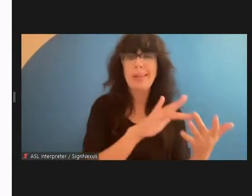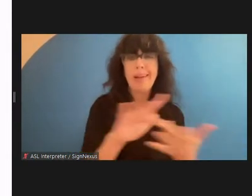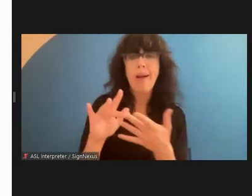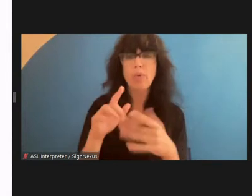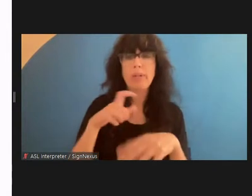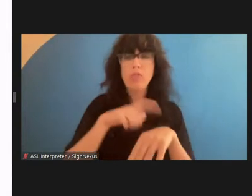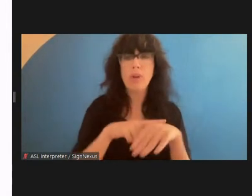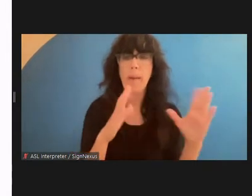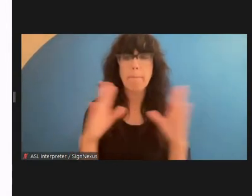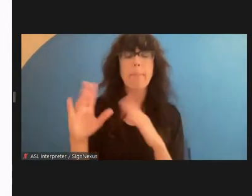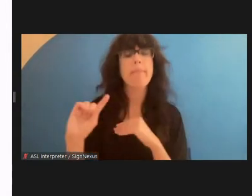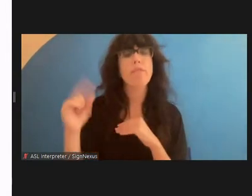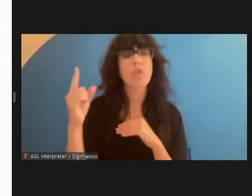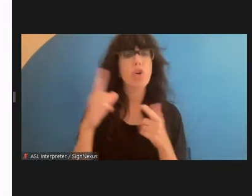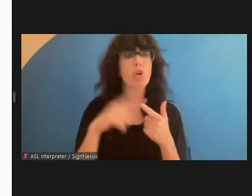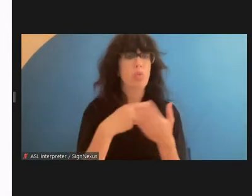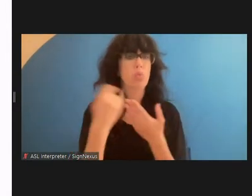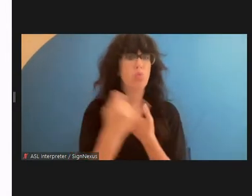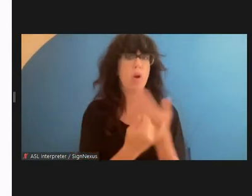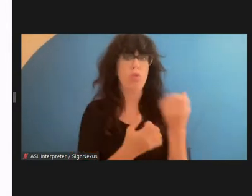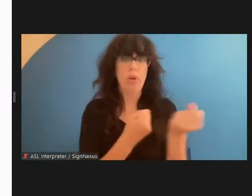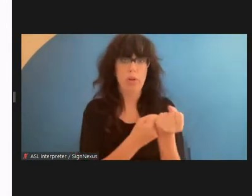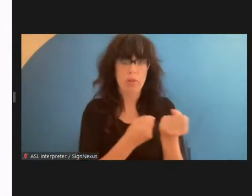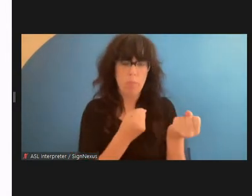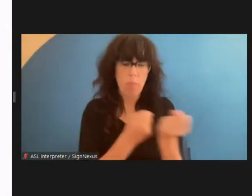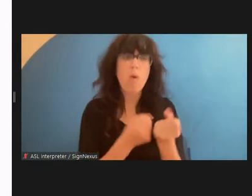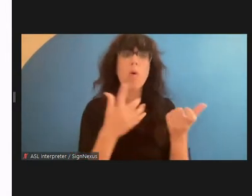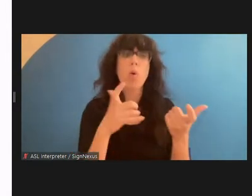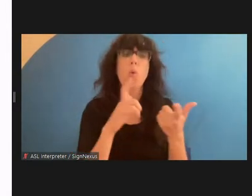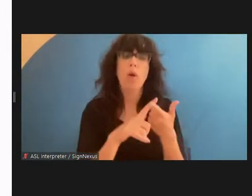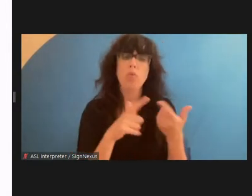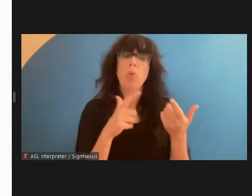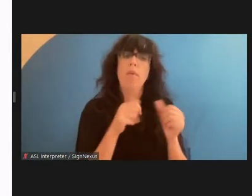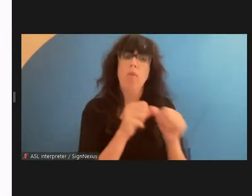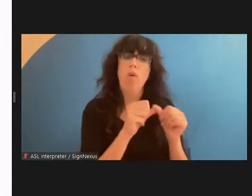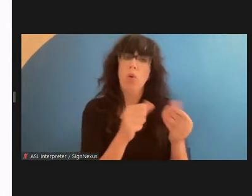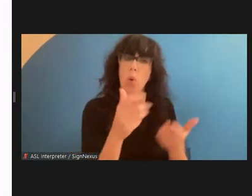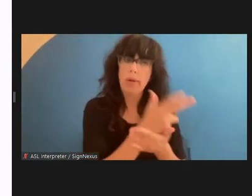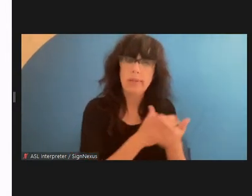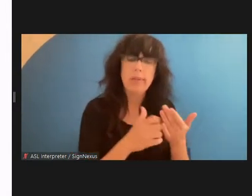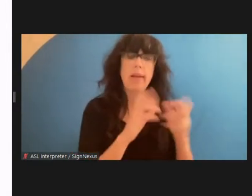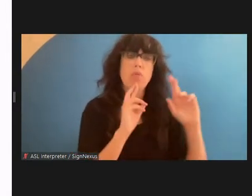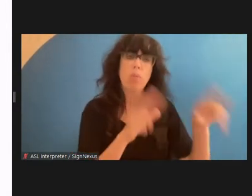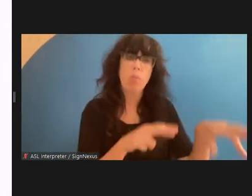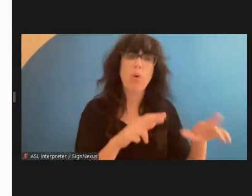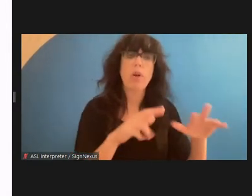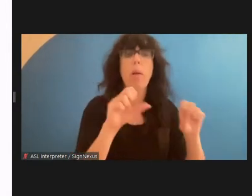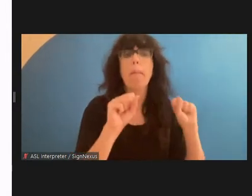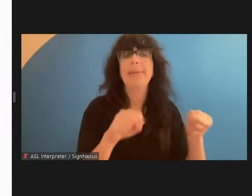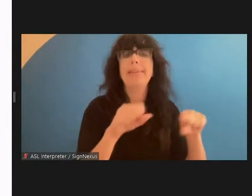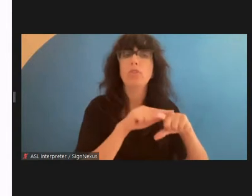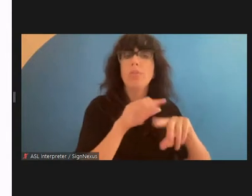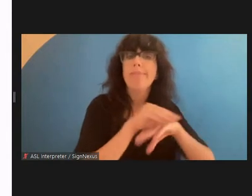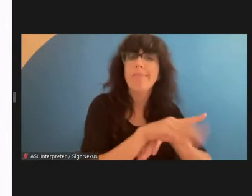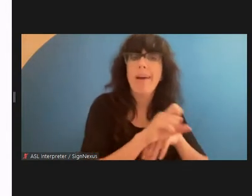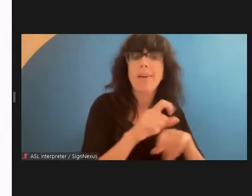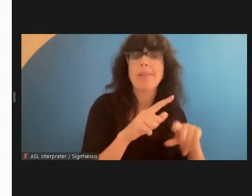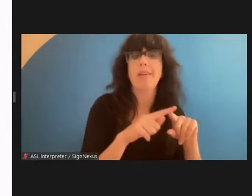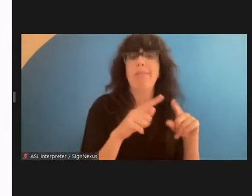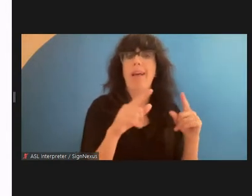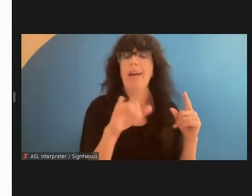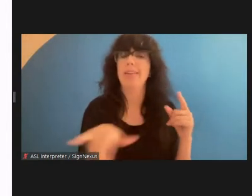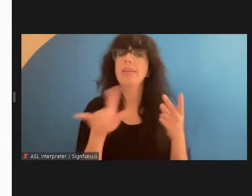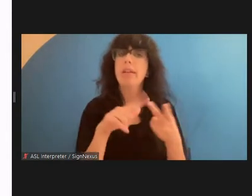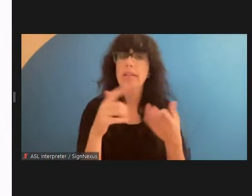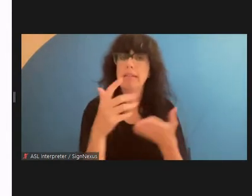first the project sponsors are committed to ongoing data collection and reporting on the potential effects of the project data will be collected in